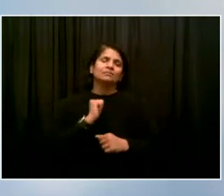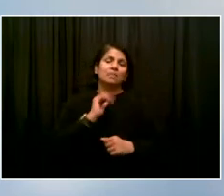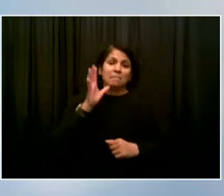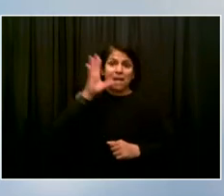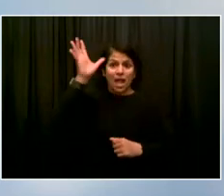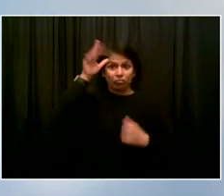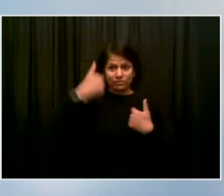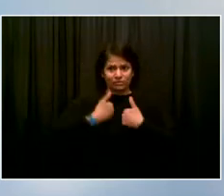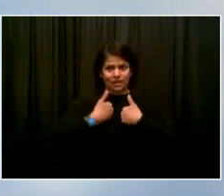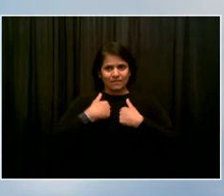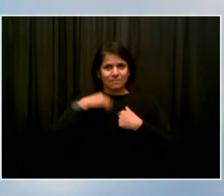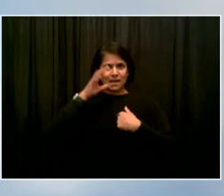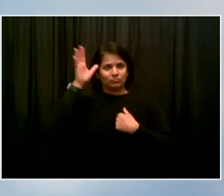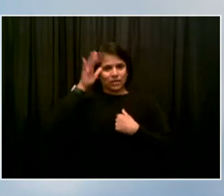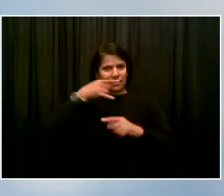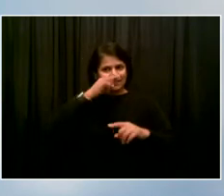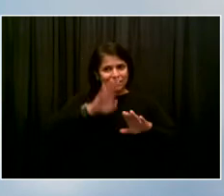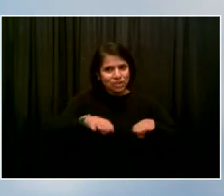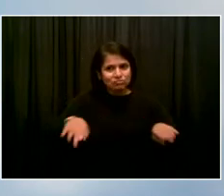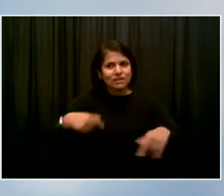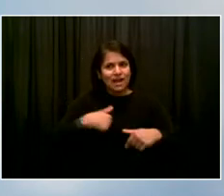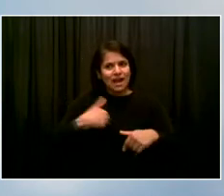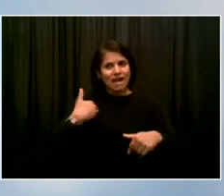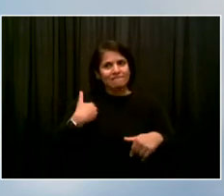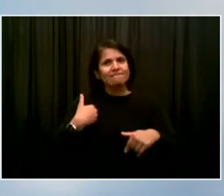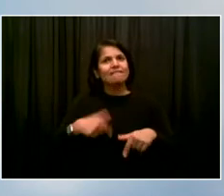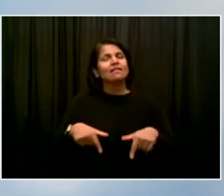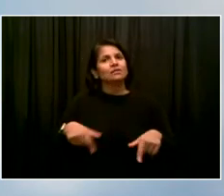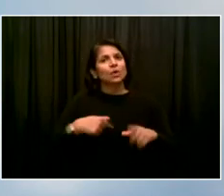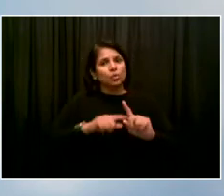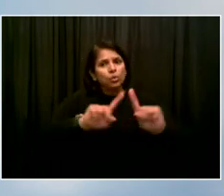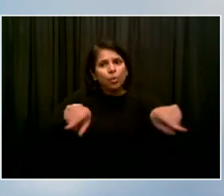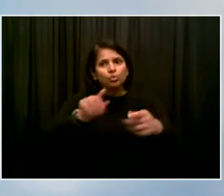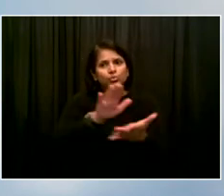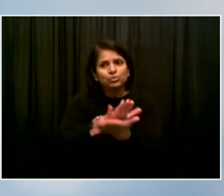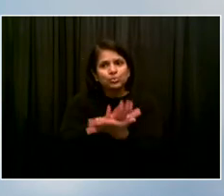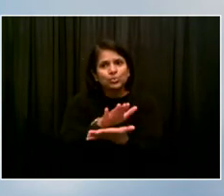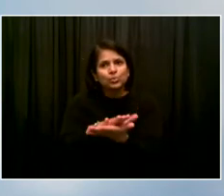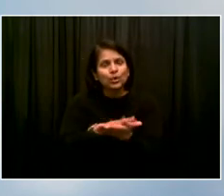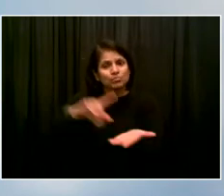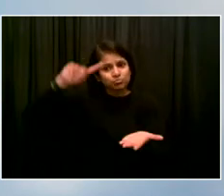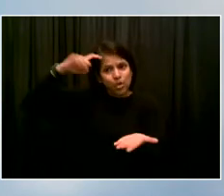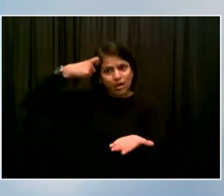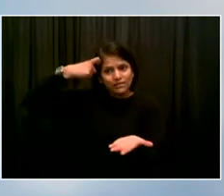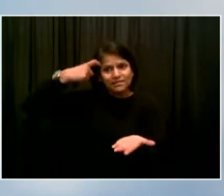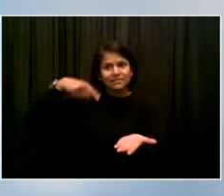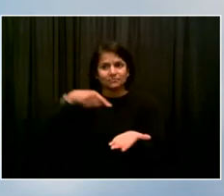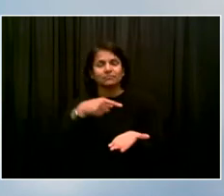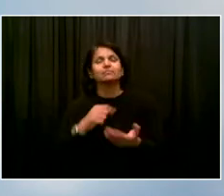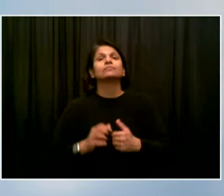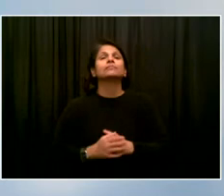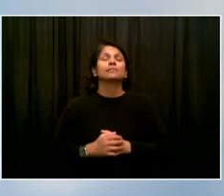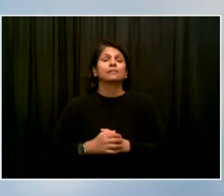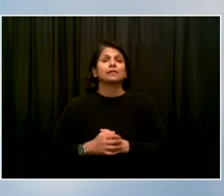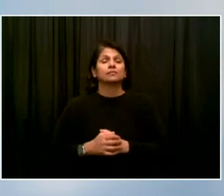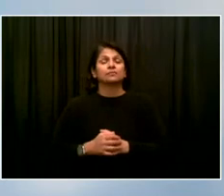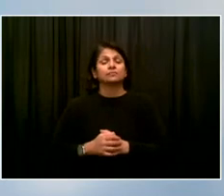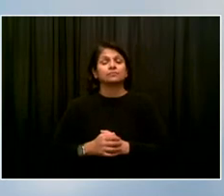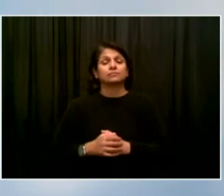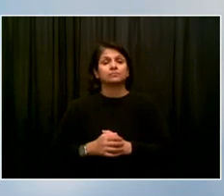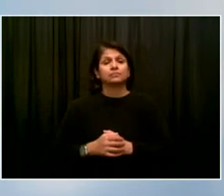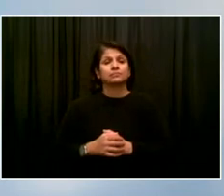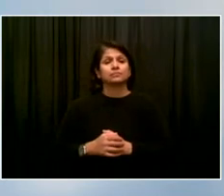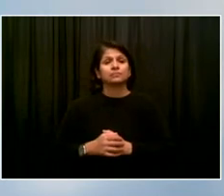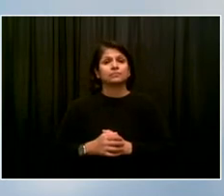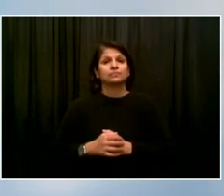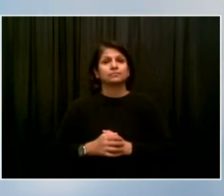City Public School at PS 304 in the Bronx. Anderson, who's a fourth grader, and Alexander, a fifth grader. When I served